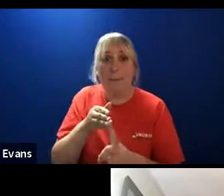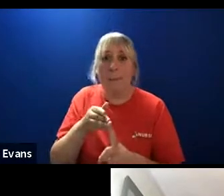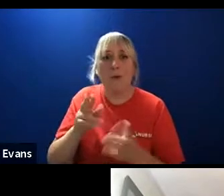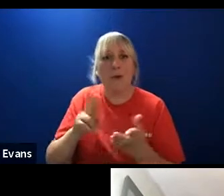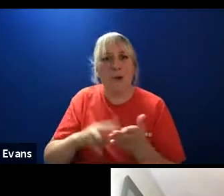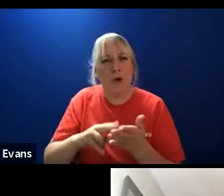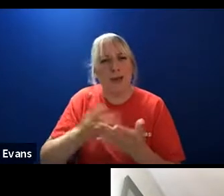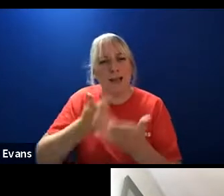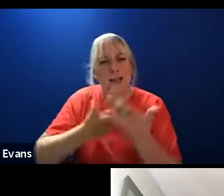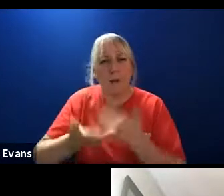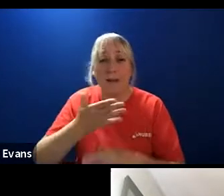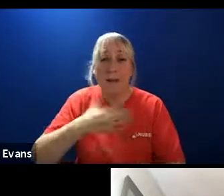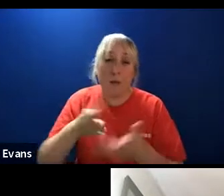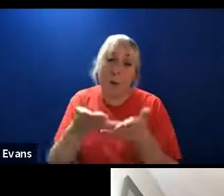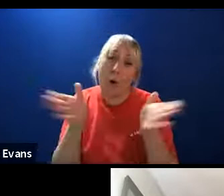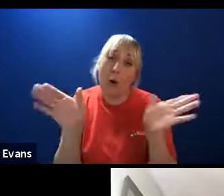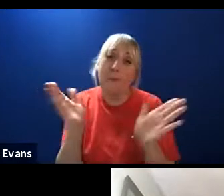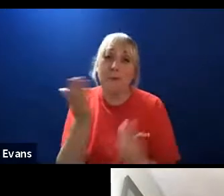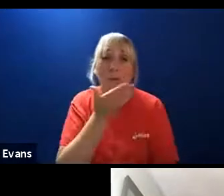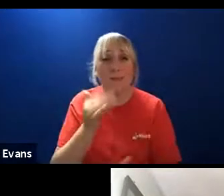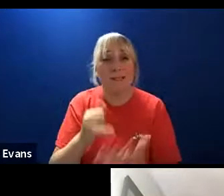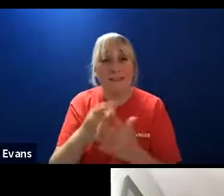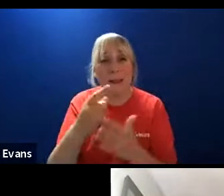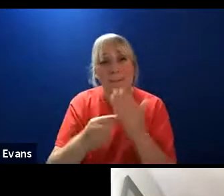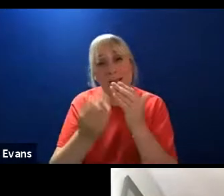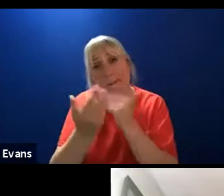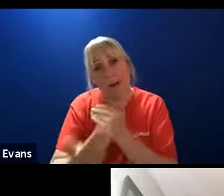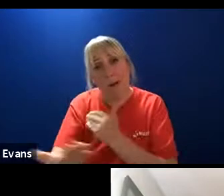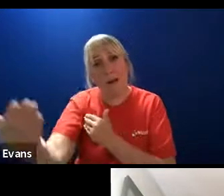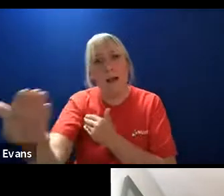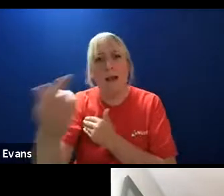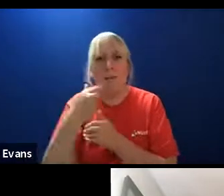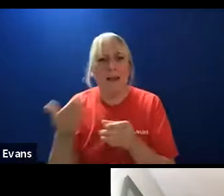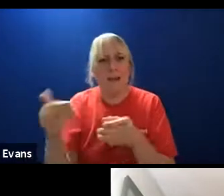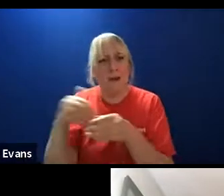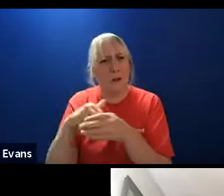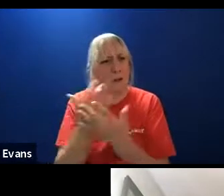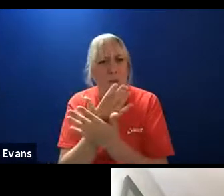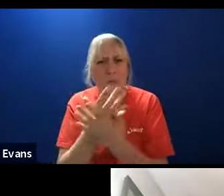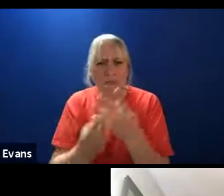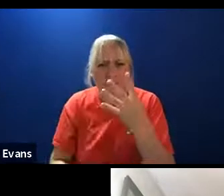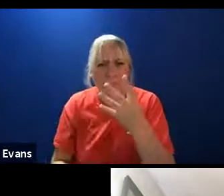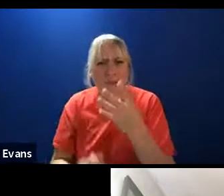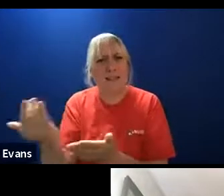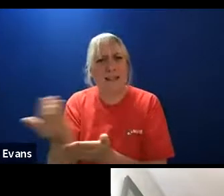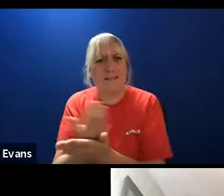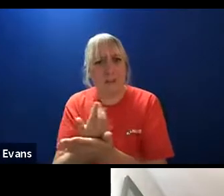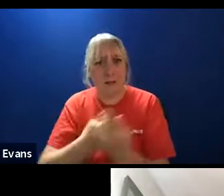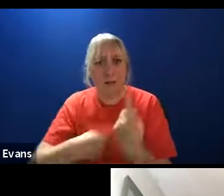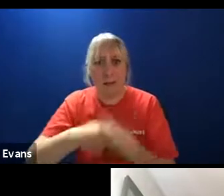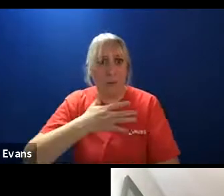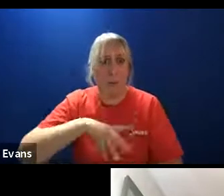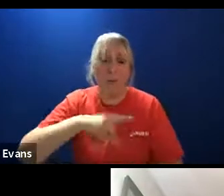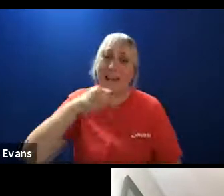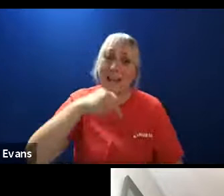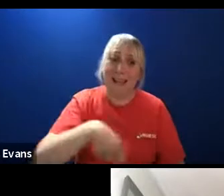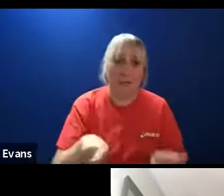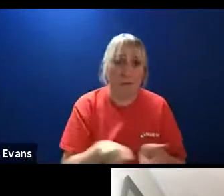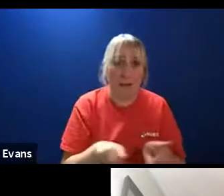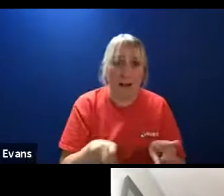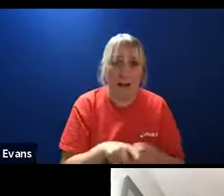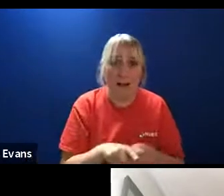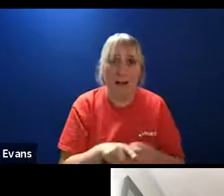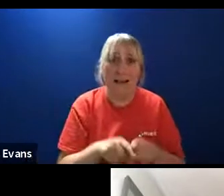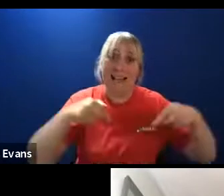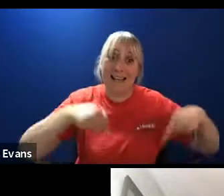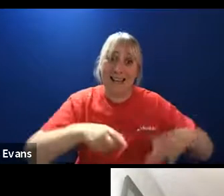sort of safeguarding that we would want to see here as well. And I think probably teachers will tell me we're not yet